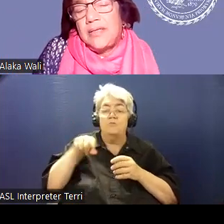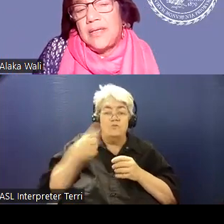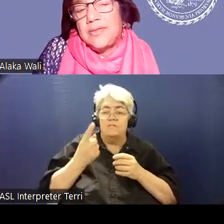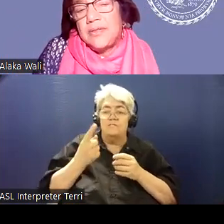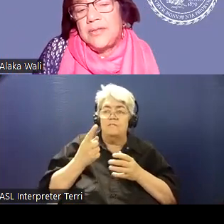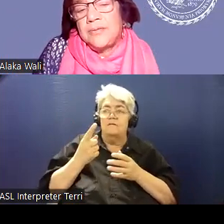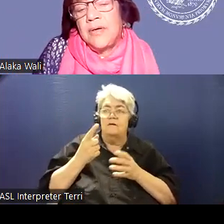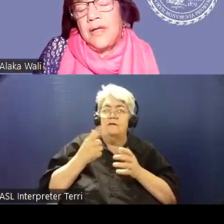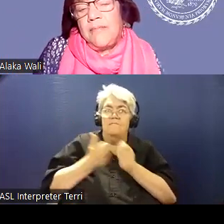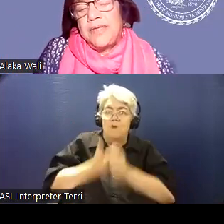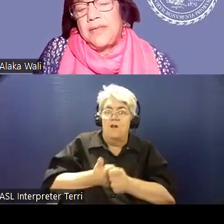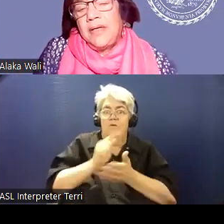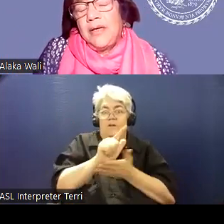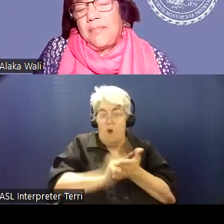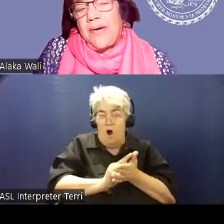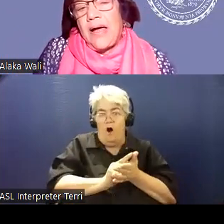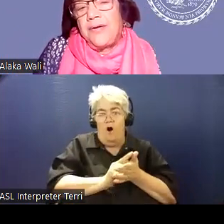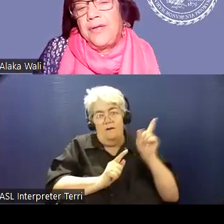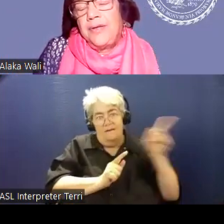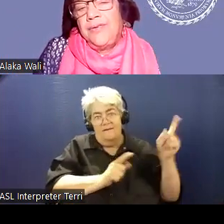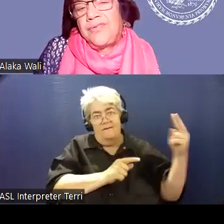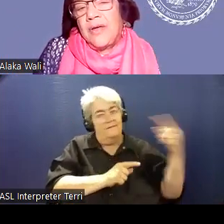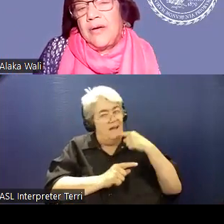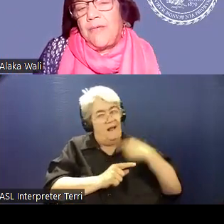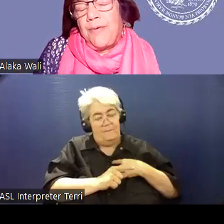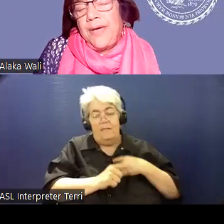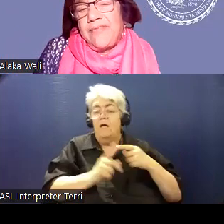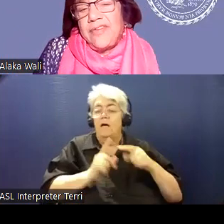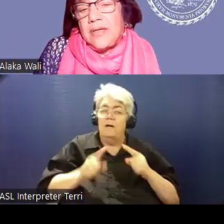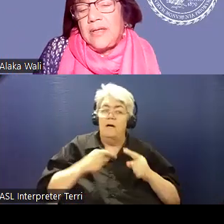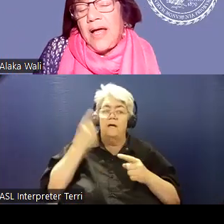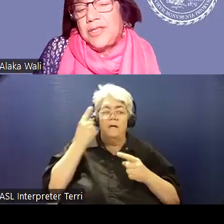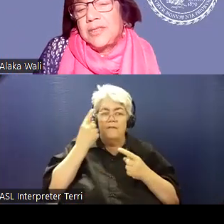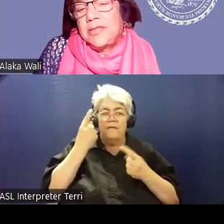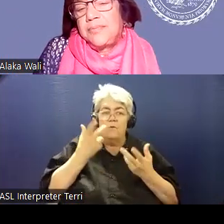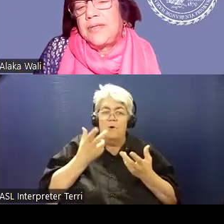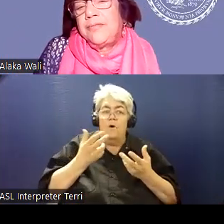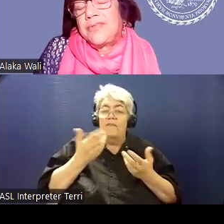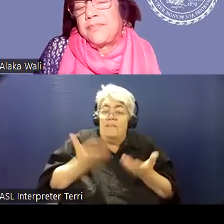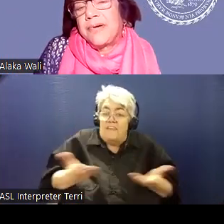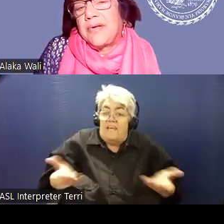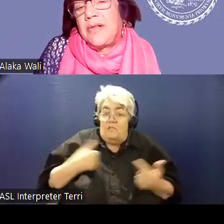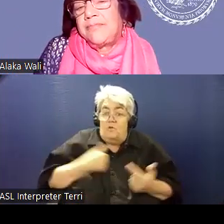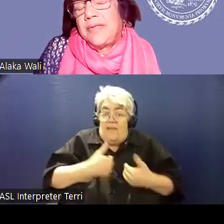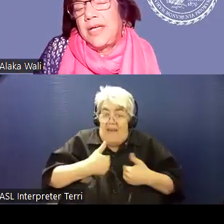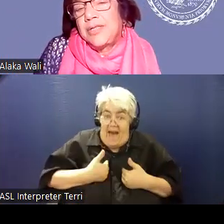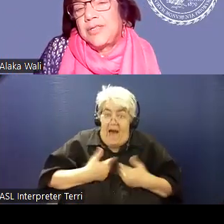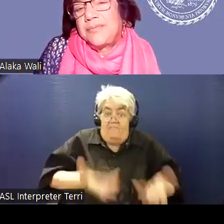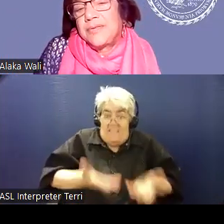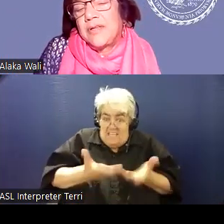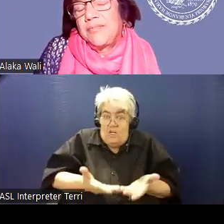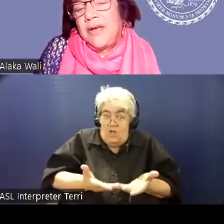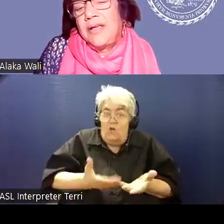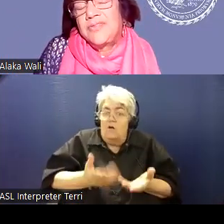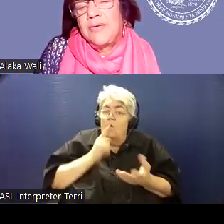law tells us to do, but thinking about how to use what we have in the collection to build reciprocal